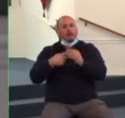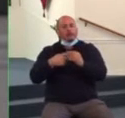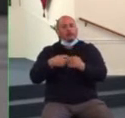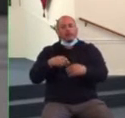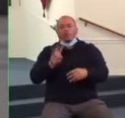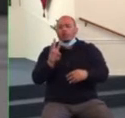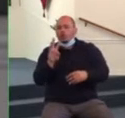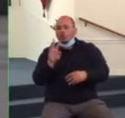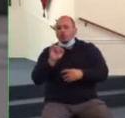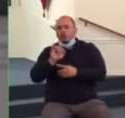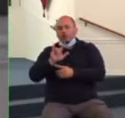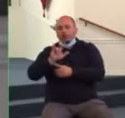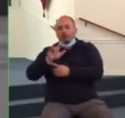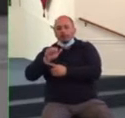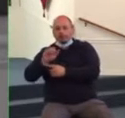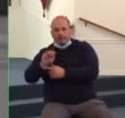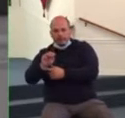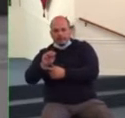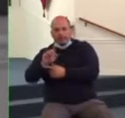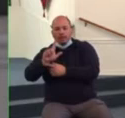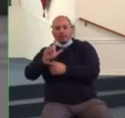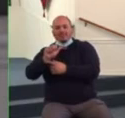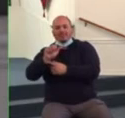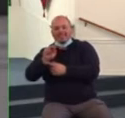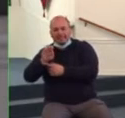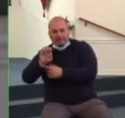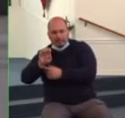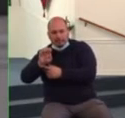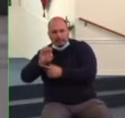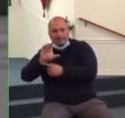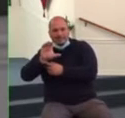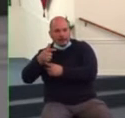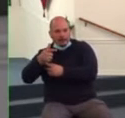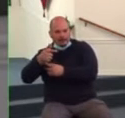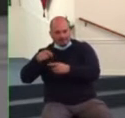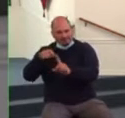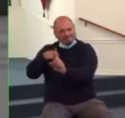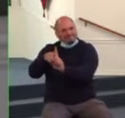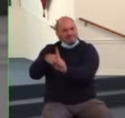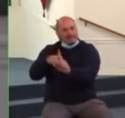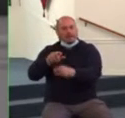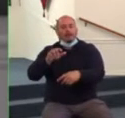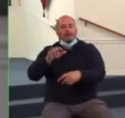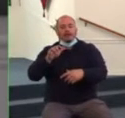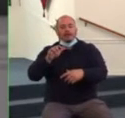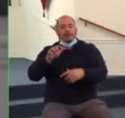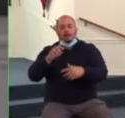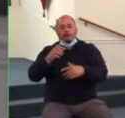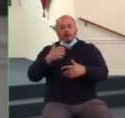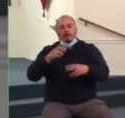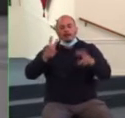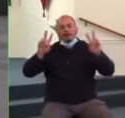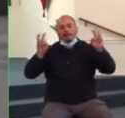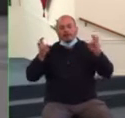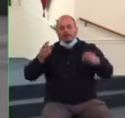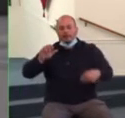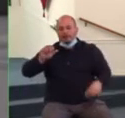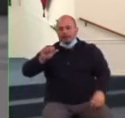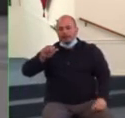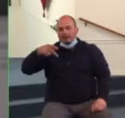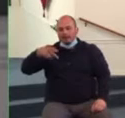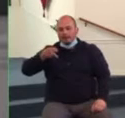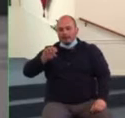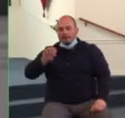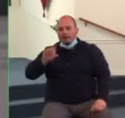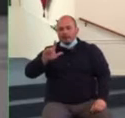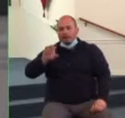one of my favorites. I like to listen to his defense of Christianity. He was talking about how he came to Christ. He didn't grow up in